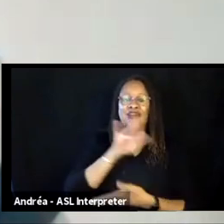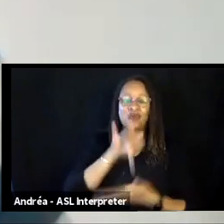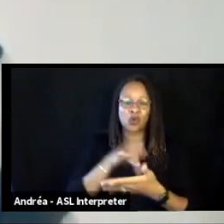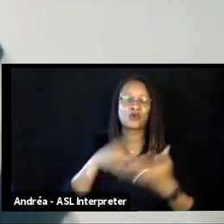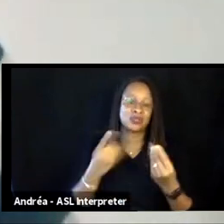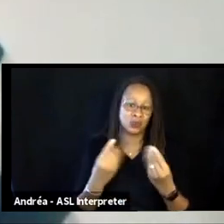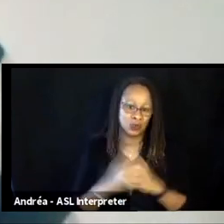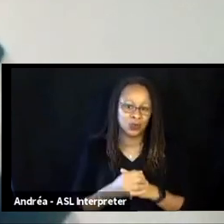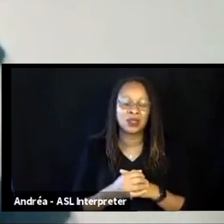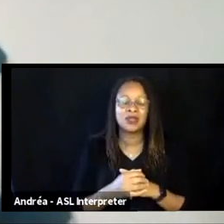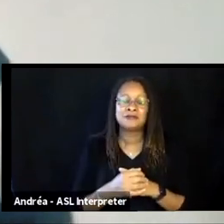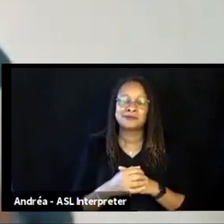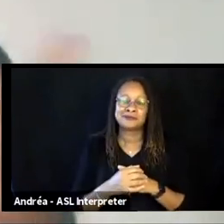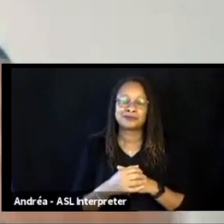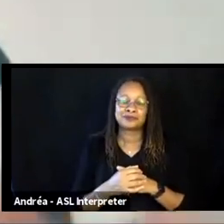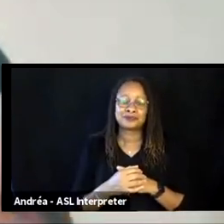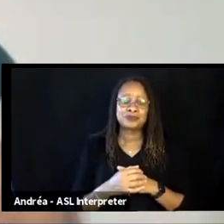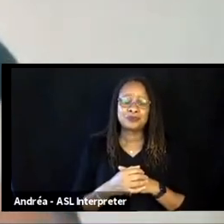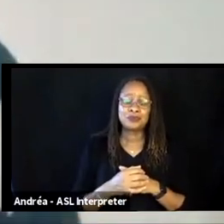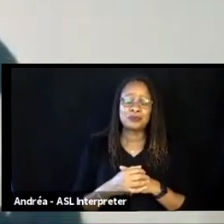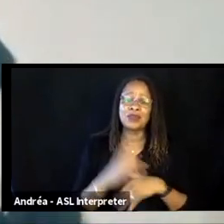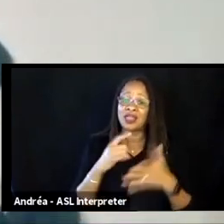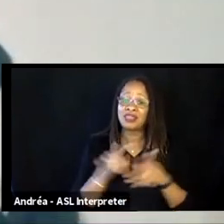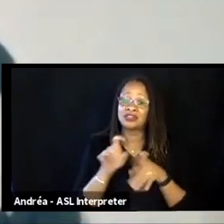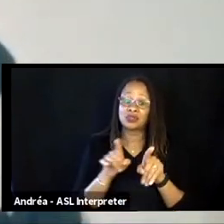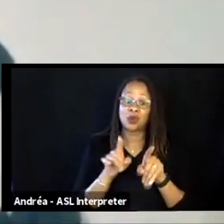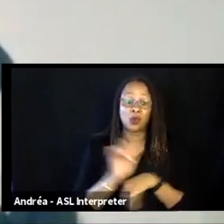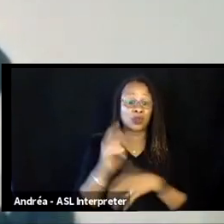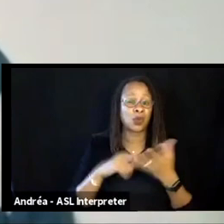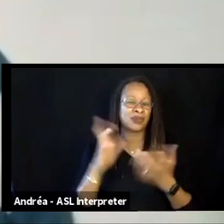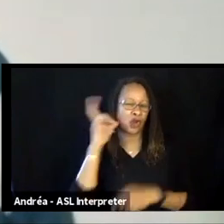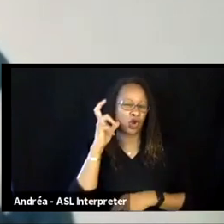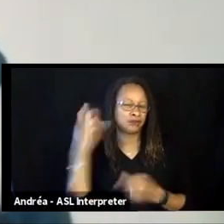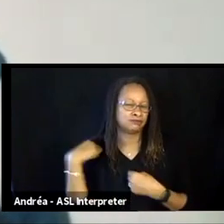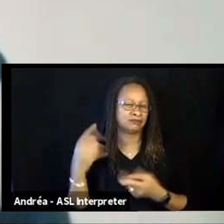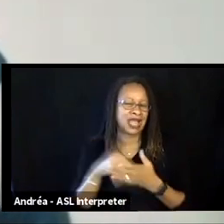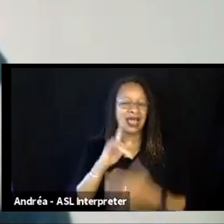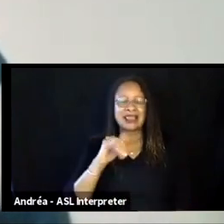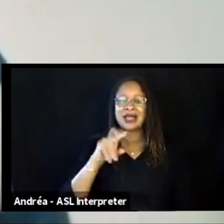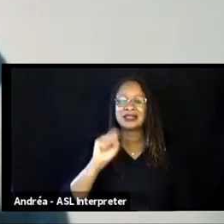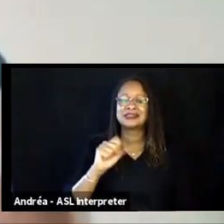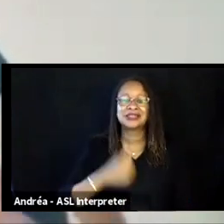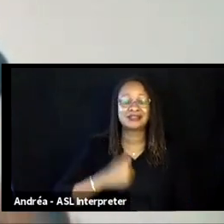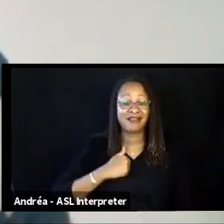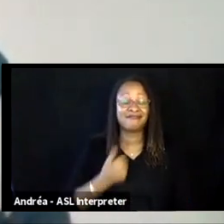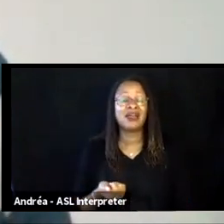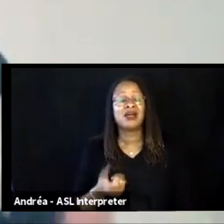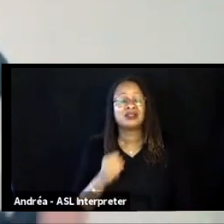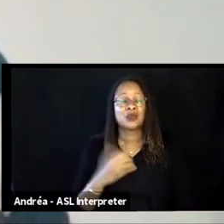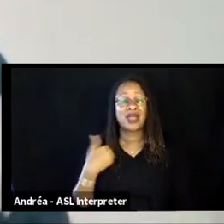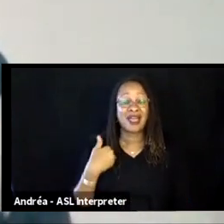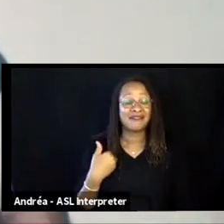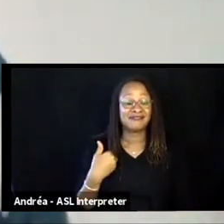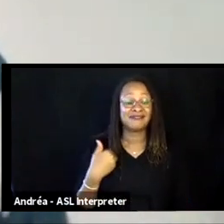do. For sure. And that's also kind of what we've been hearing at Lions Live. So we had a session by We